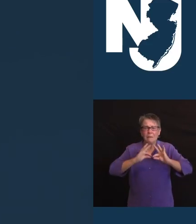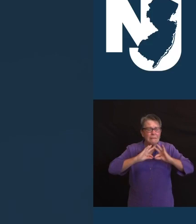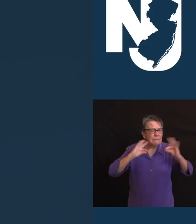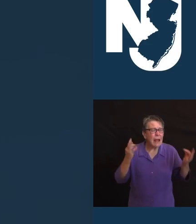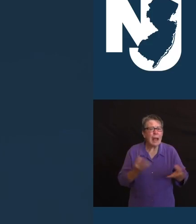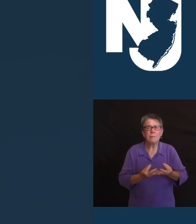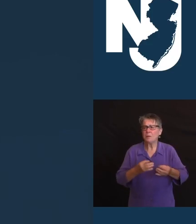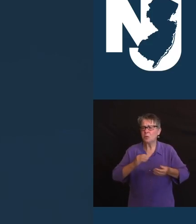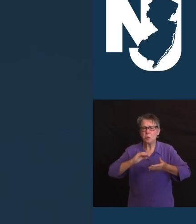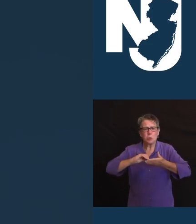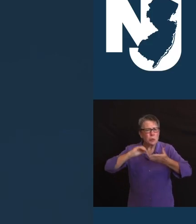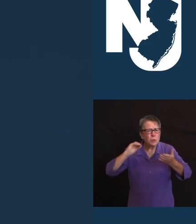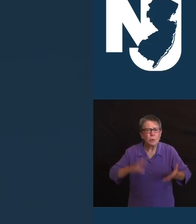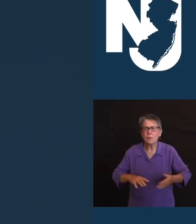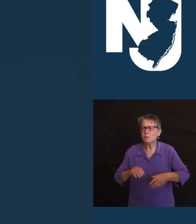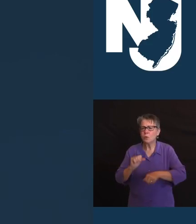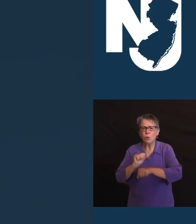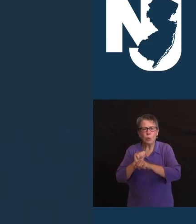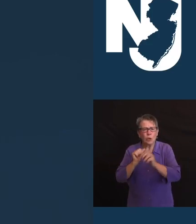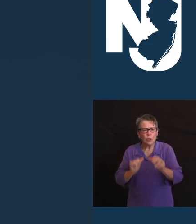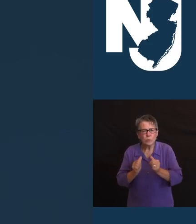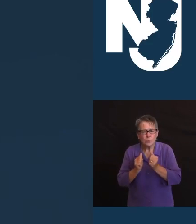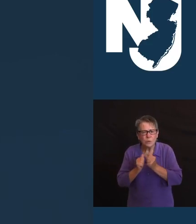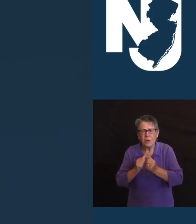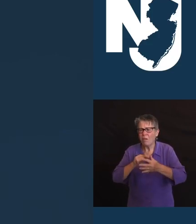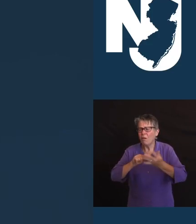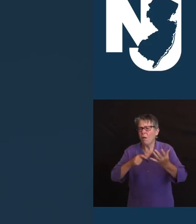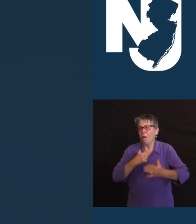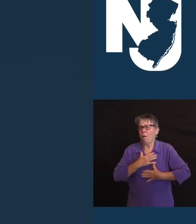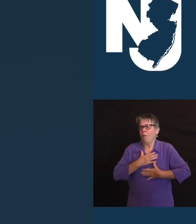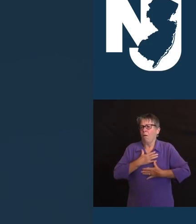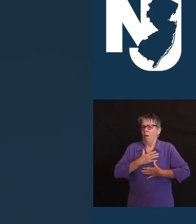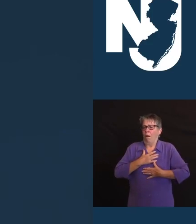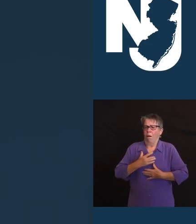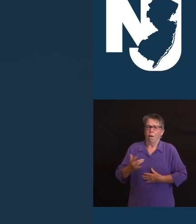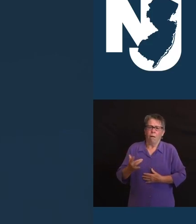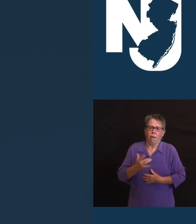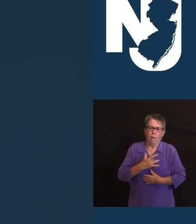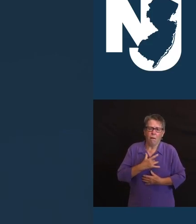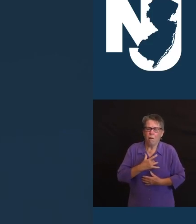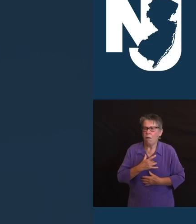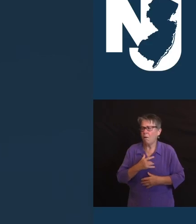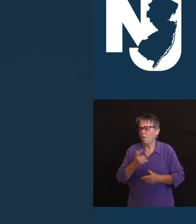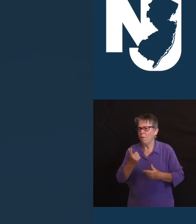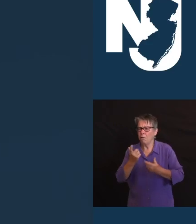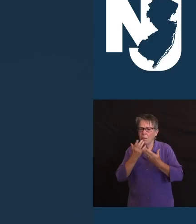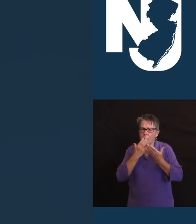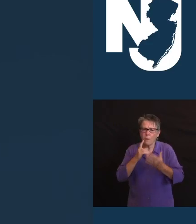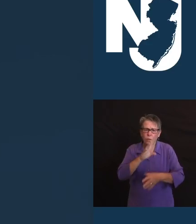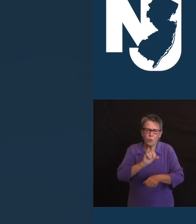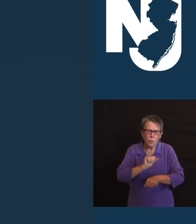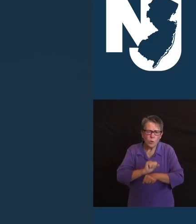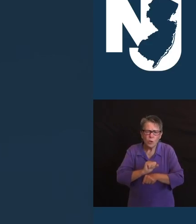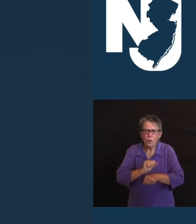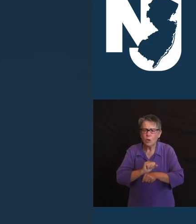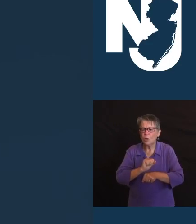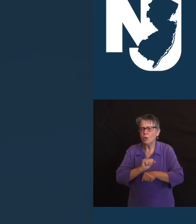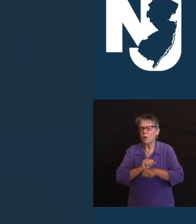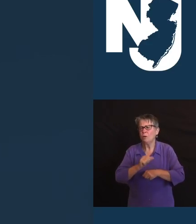of service to the children of Union City and for her devotion to her family. May God bless and watch over her and her loved